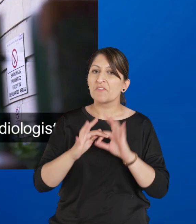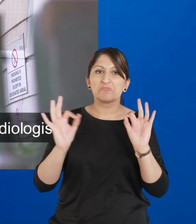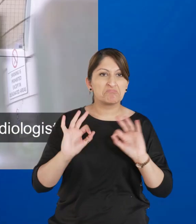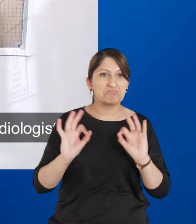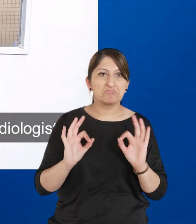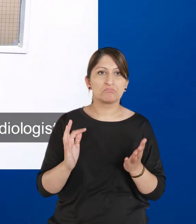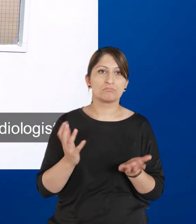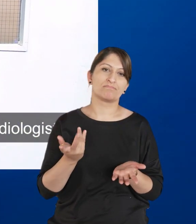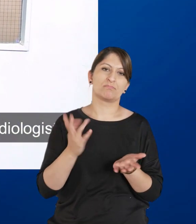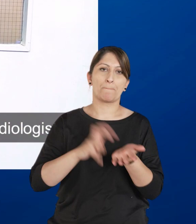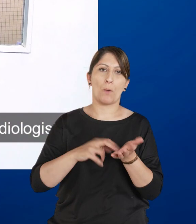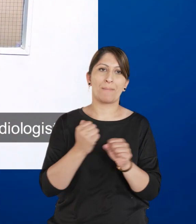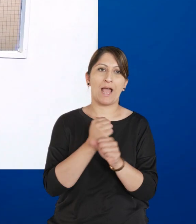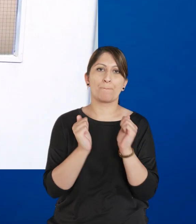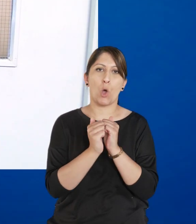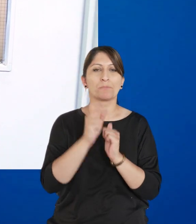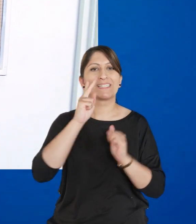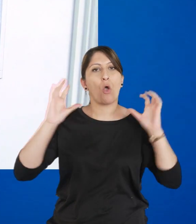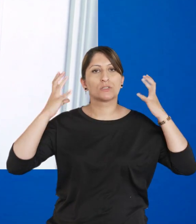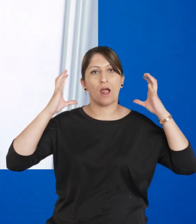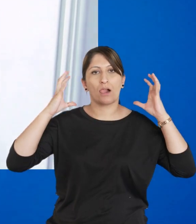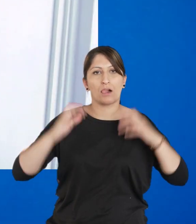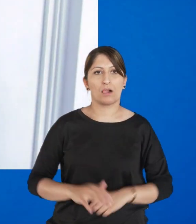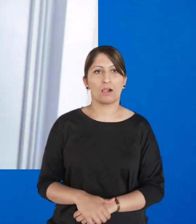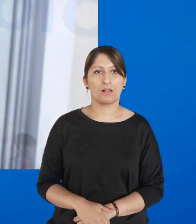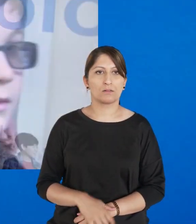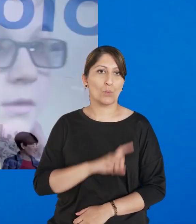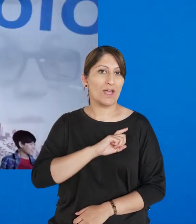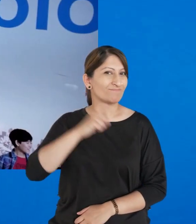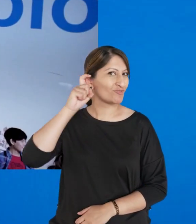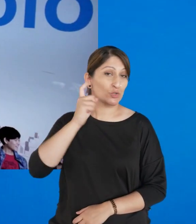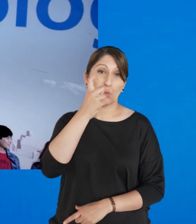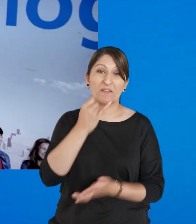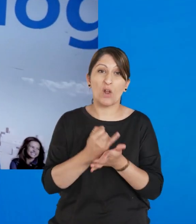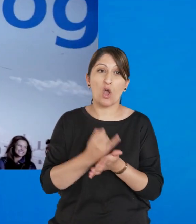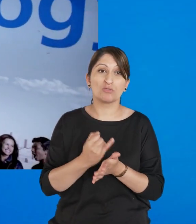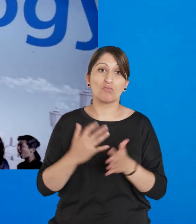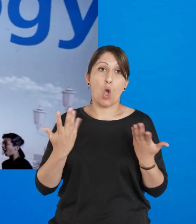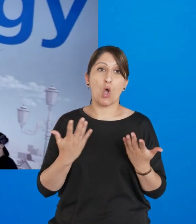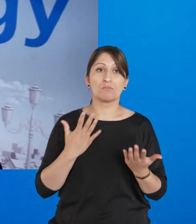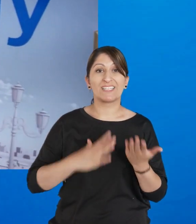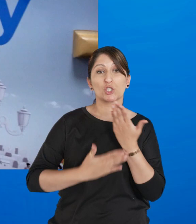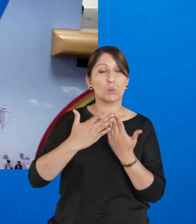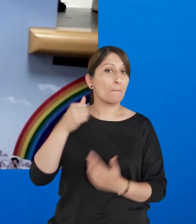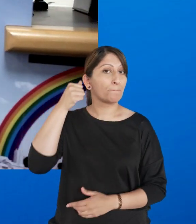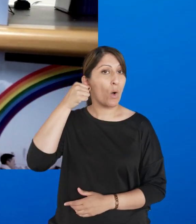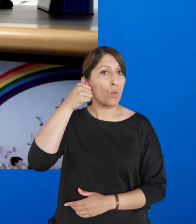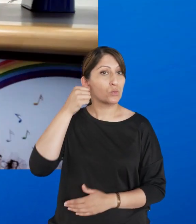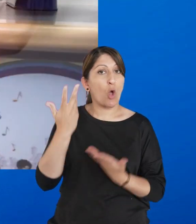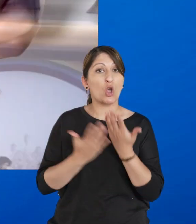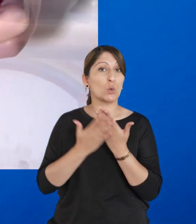book an appointment to see your audiologist, as the hearing aid may be faulty or you may need a new mould or a new thin